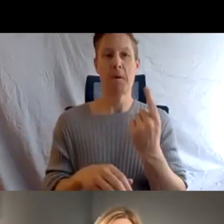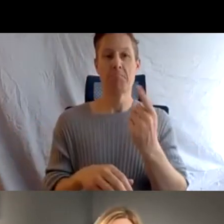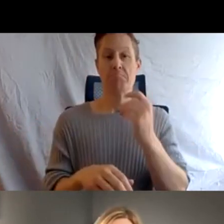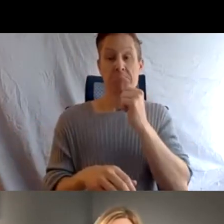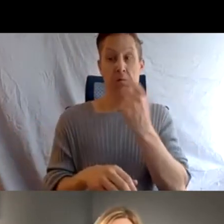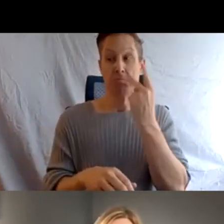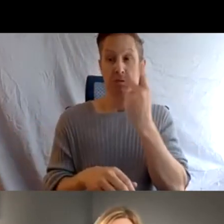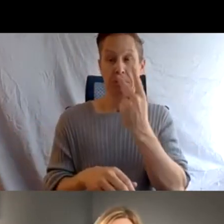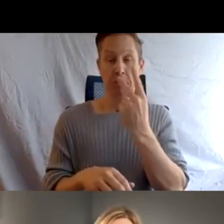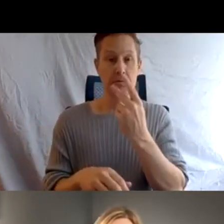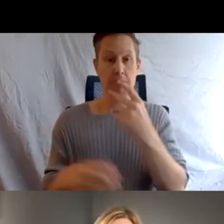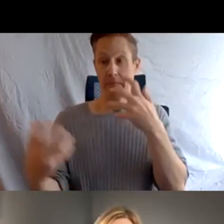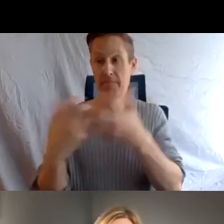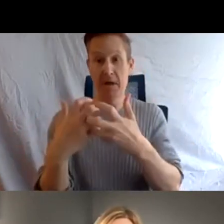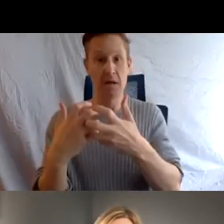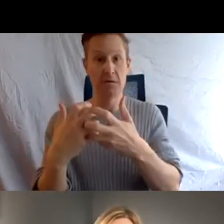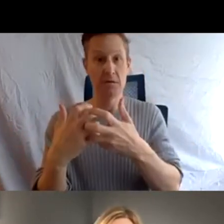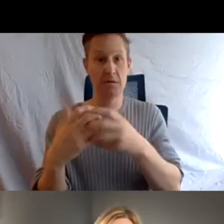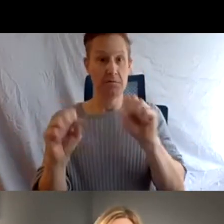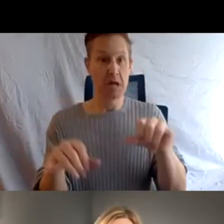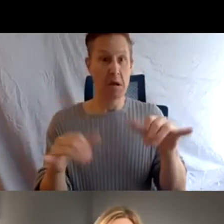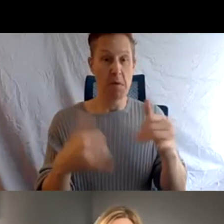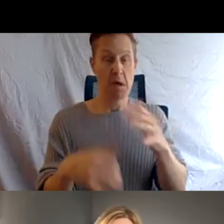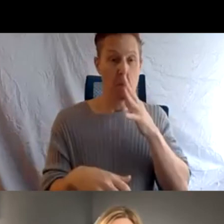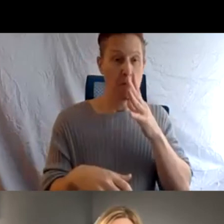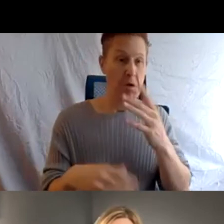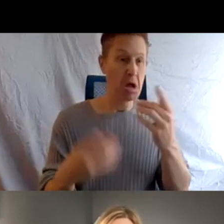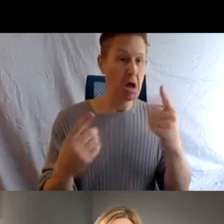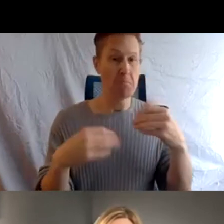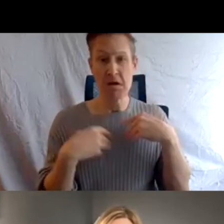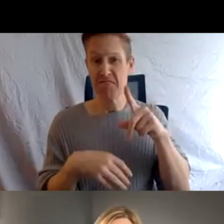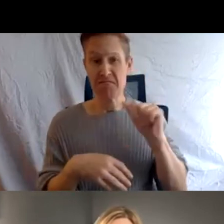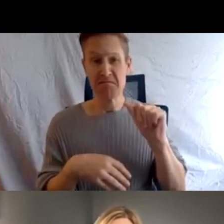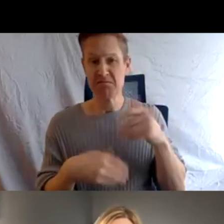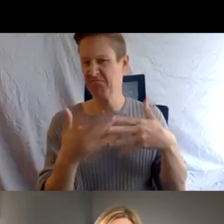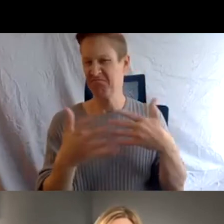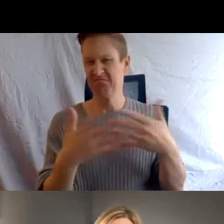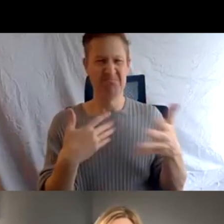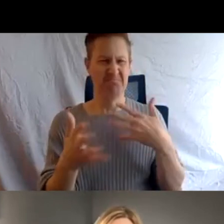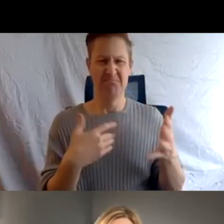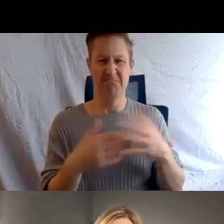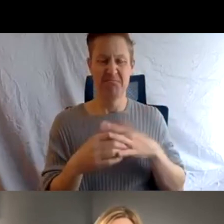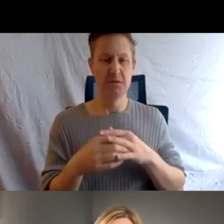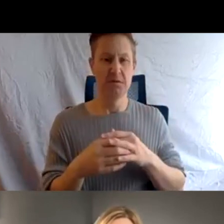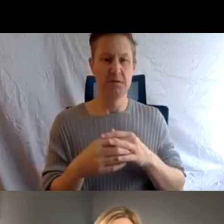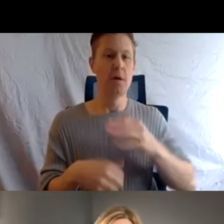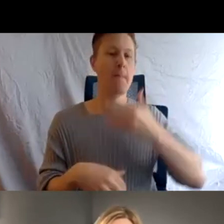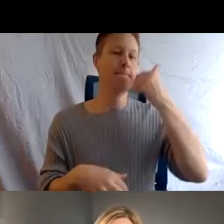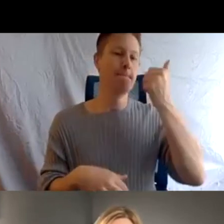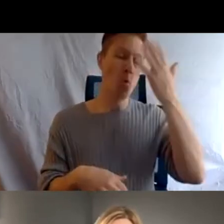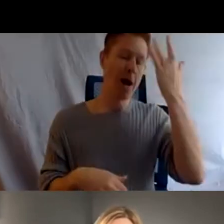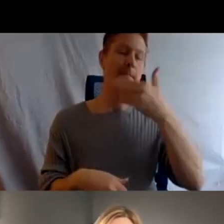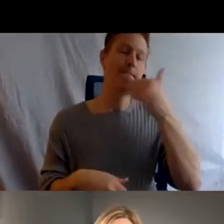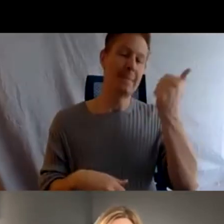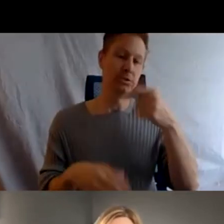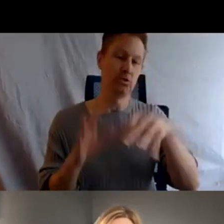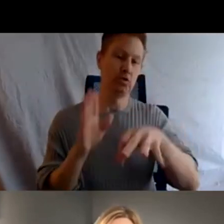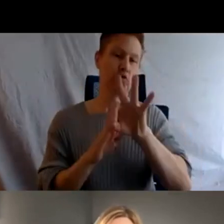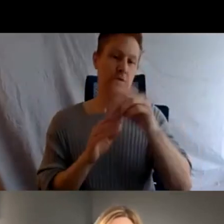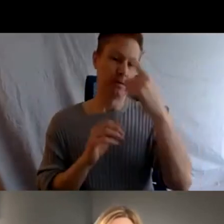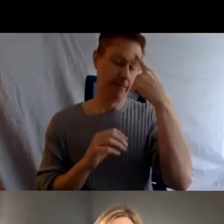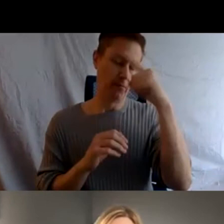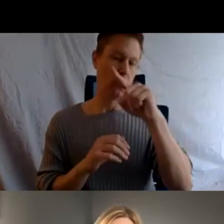and they happen to fit the bill, they can play the mom and they happen to have a disability. It won't matter because they were the best choice for the role, because it's